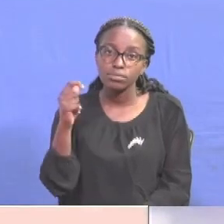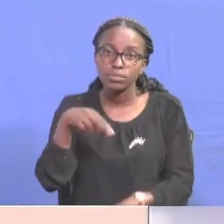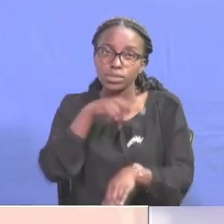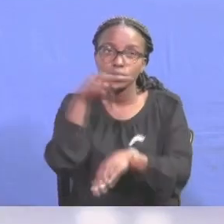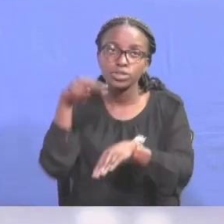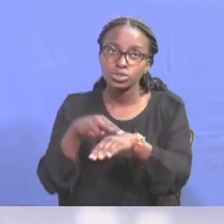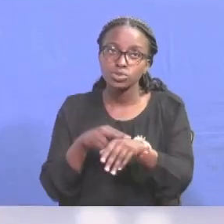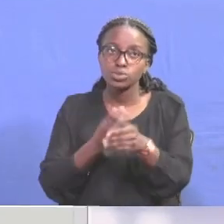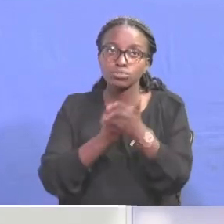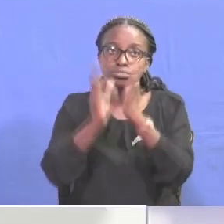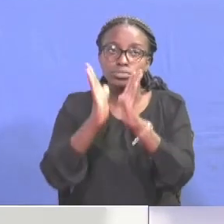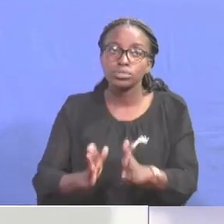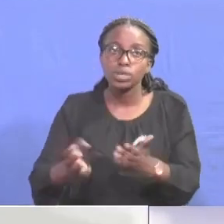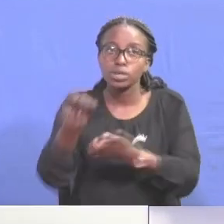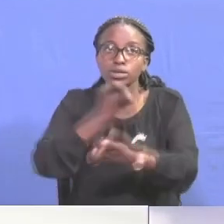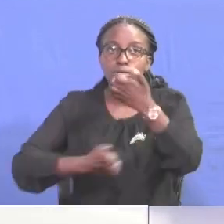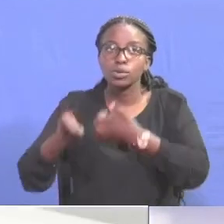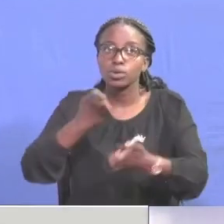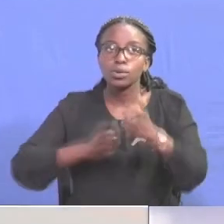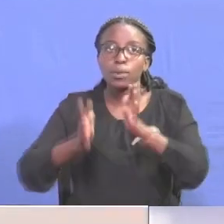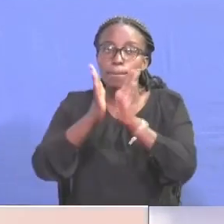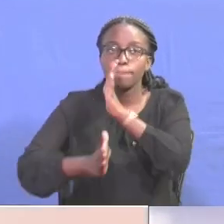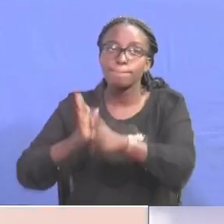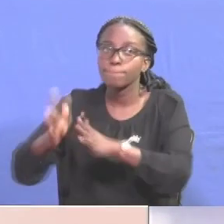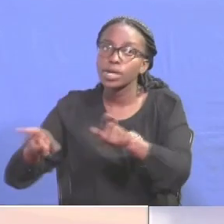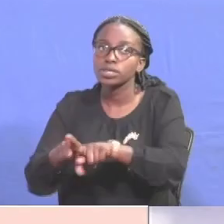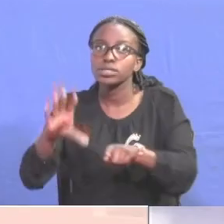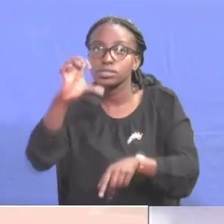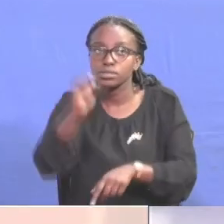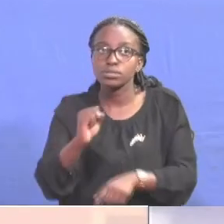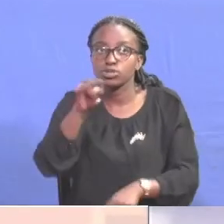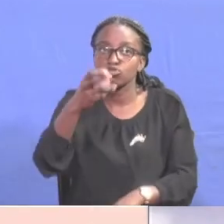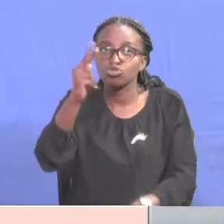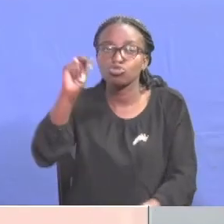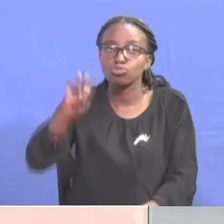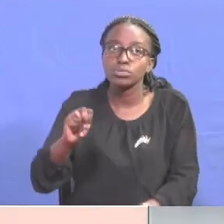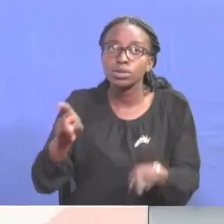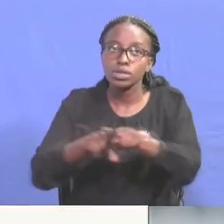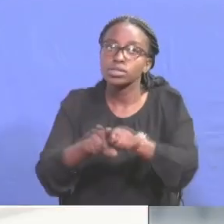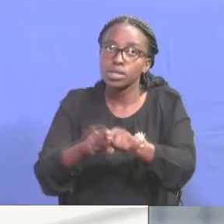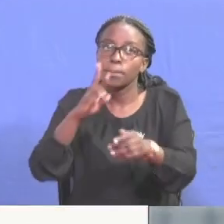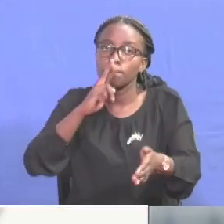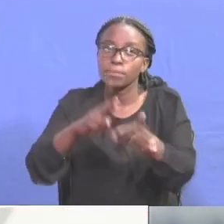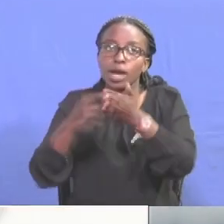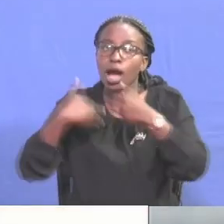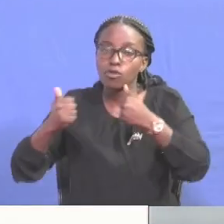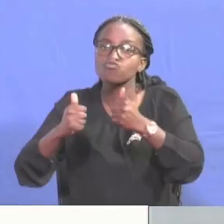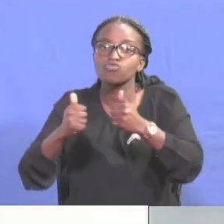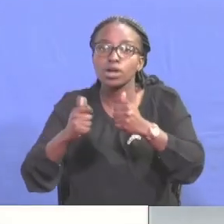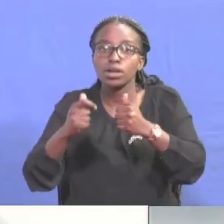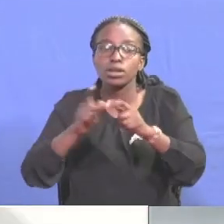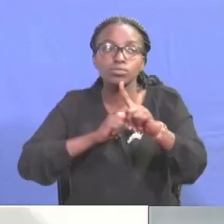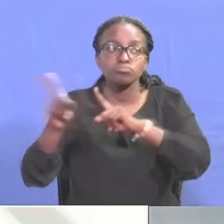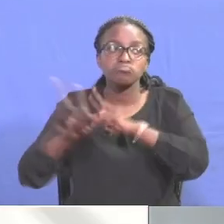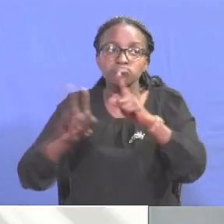The National Treasury and Economic Planning Cabinet Secretary John Mbadi has proposed new transport security or austerity,